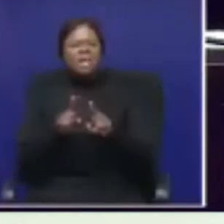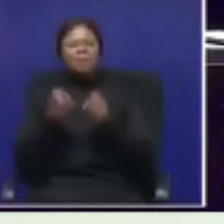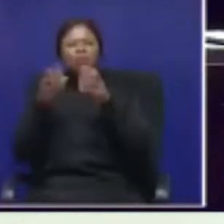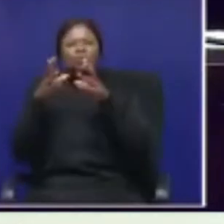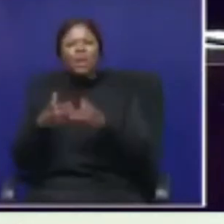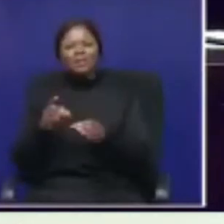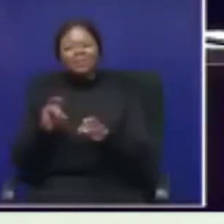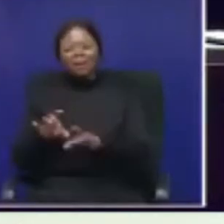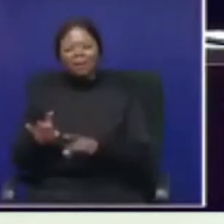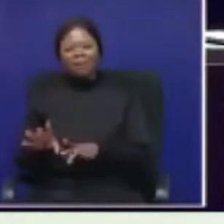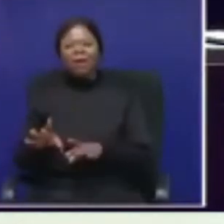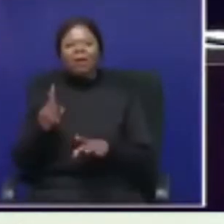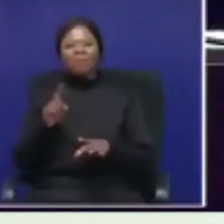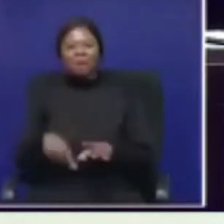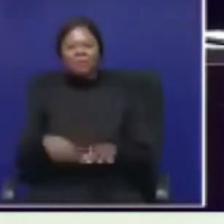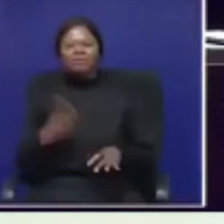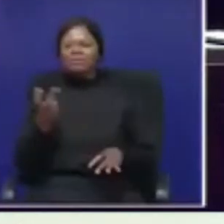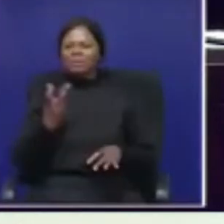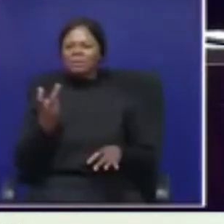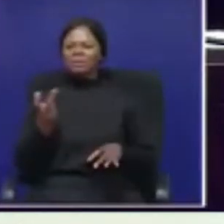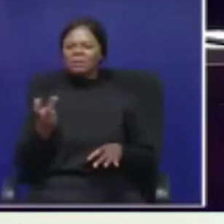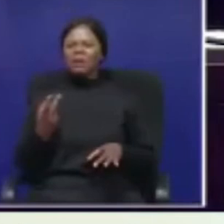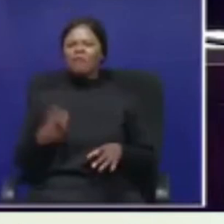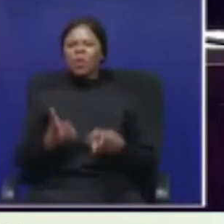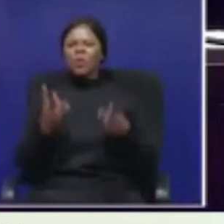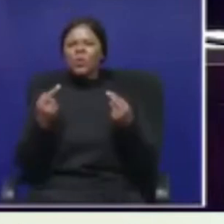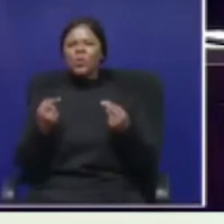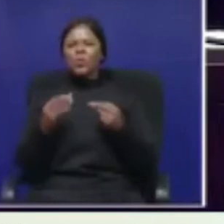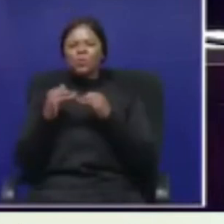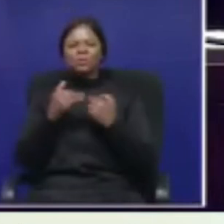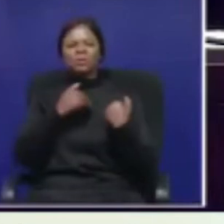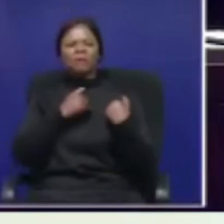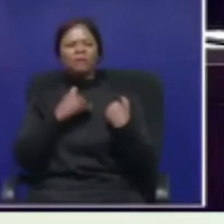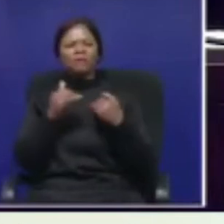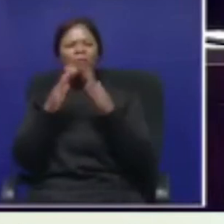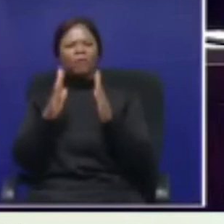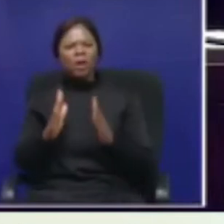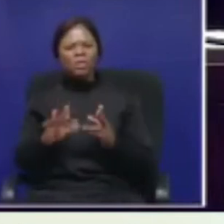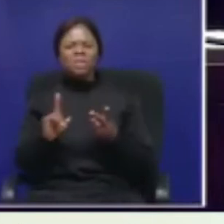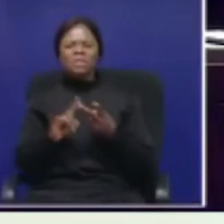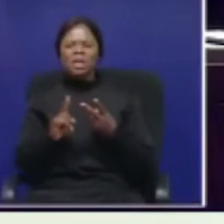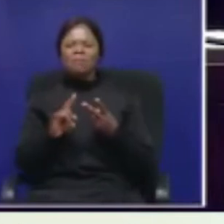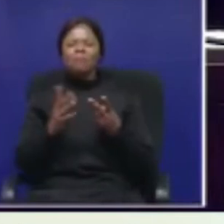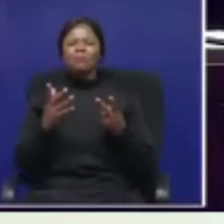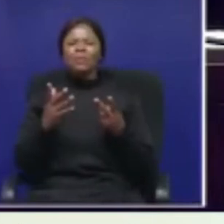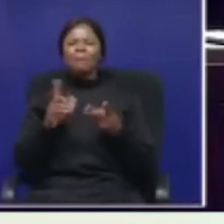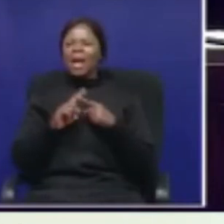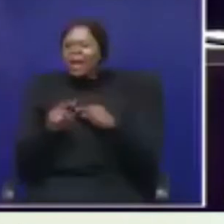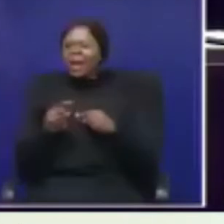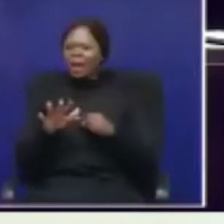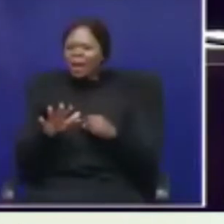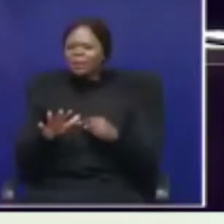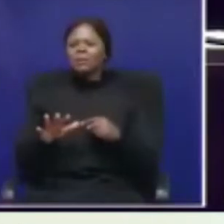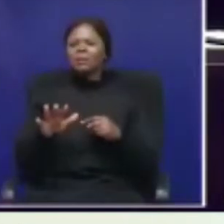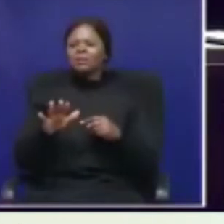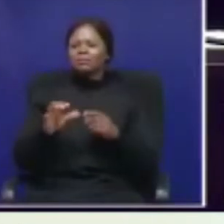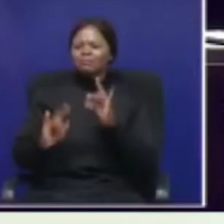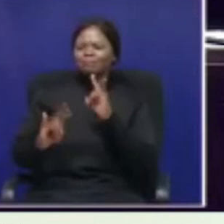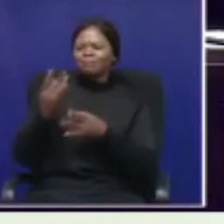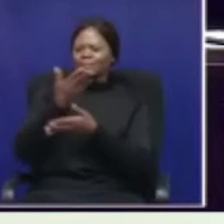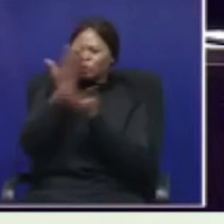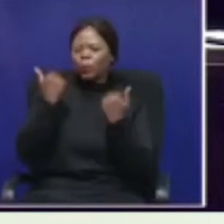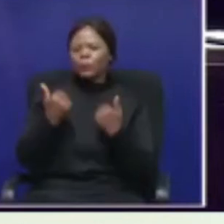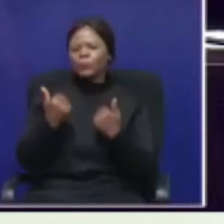traumatic prospect of finding a new, affordable, and safe housing in an unfamiliar city or town. And honourable members, let us